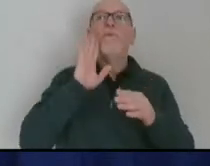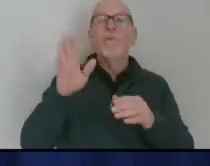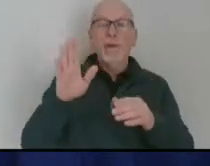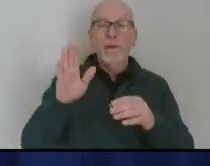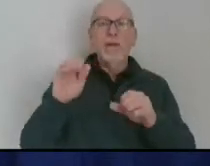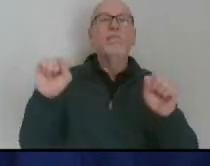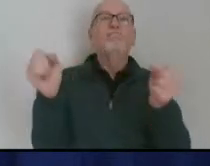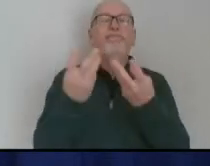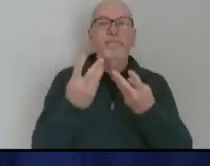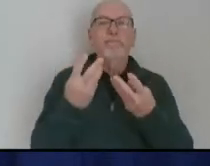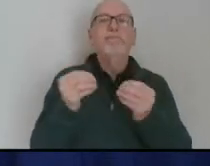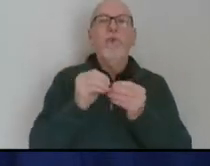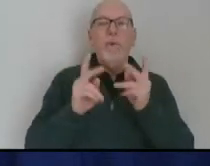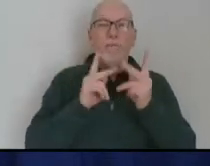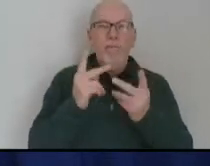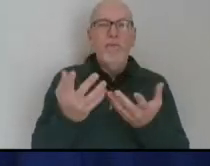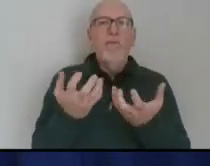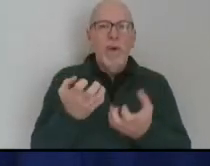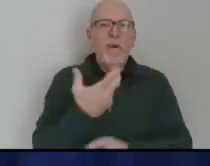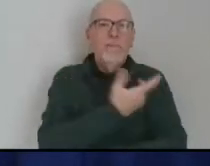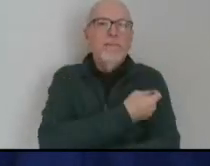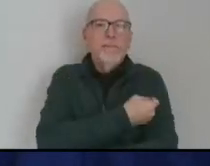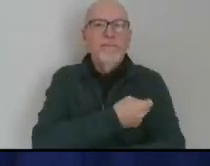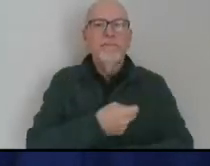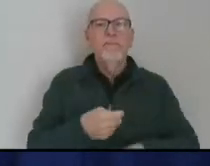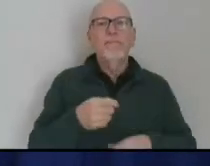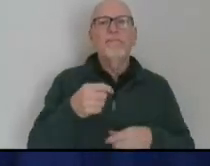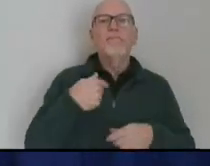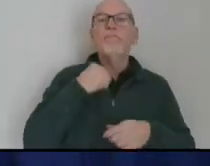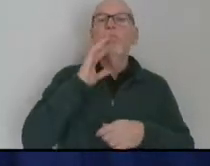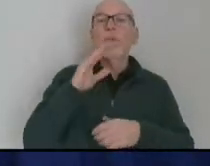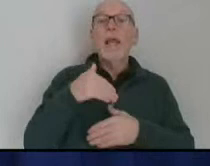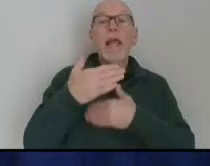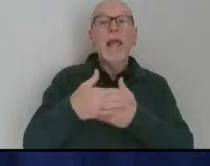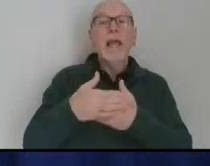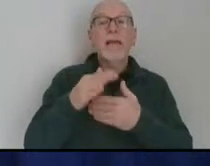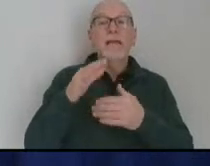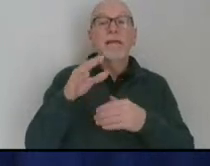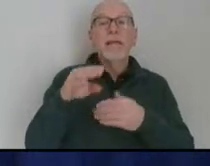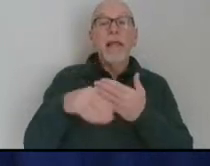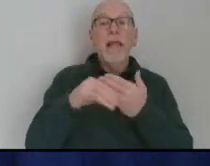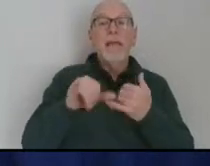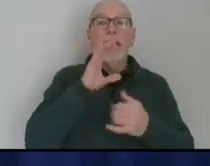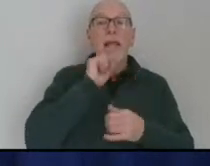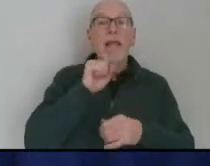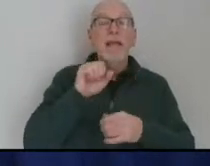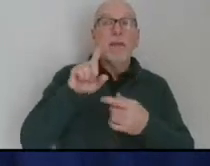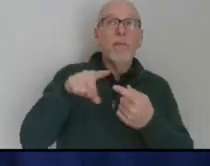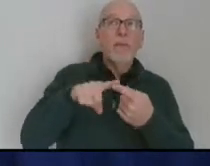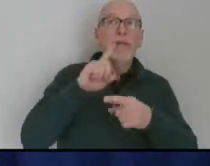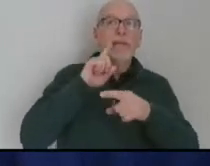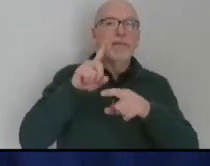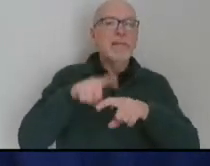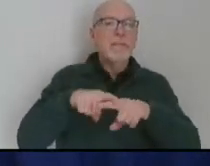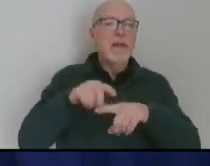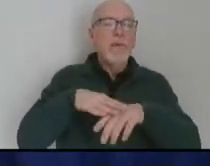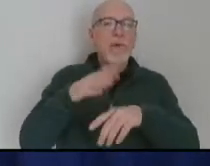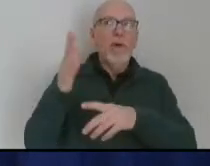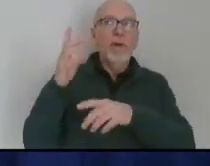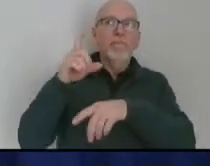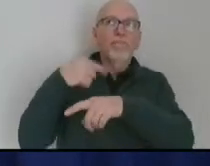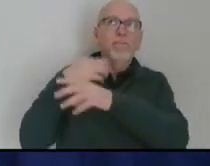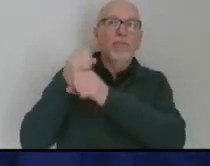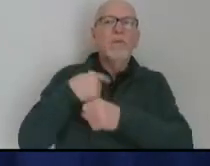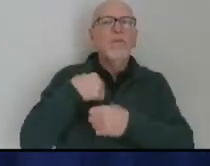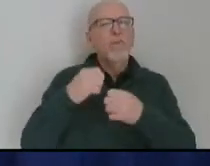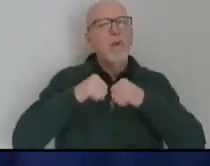interested Hoosiers. The reason we will next add this age group when the time is right remains consistent. We want to protect